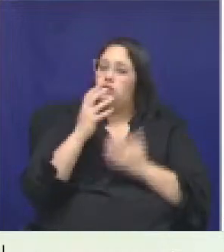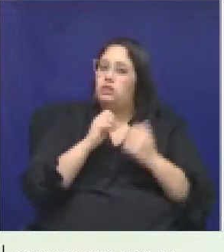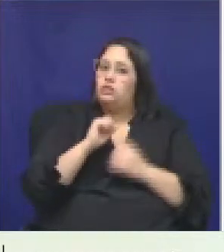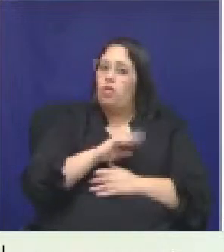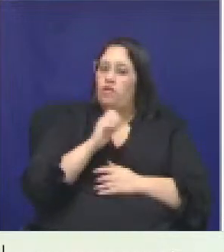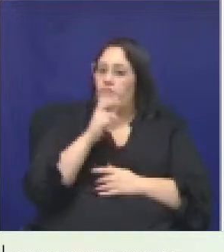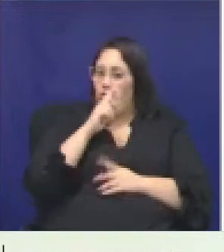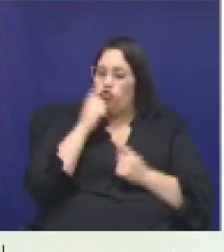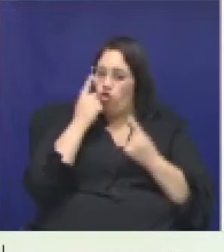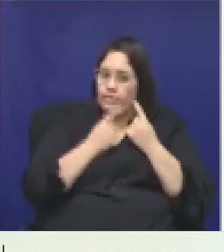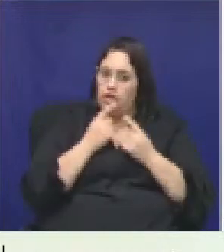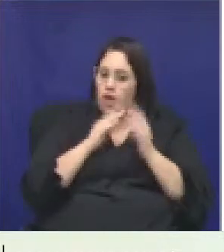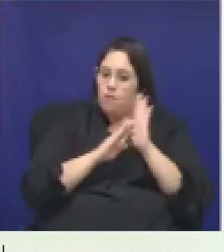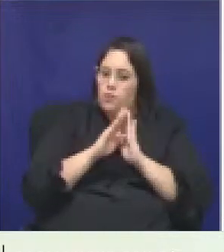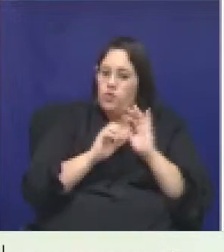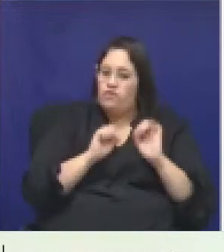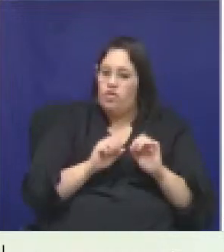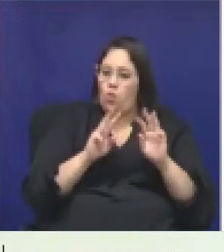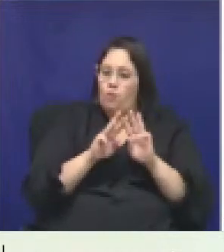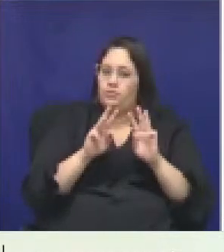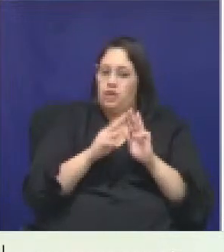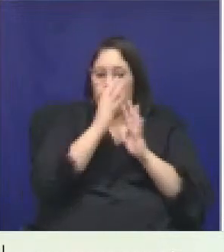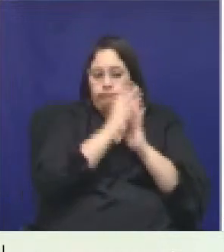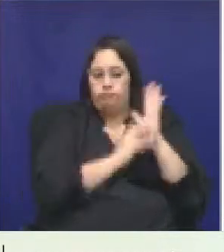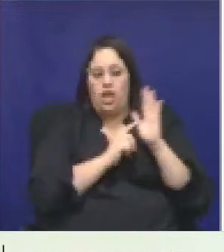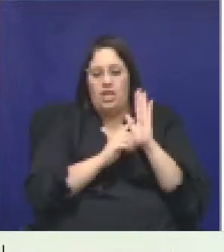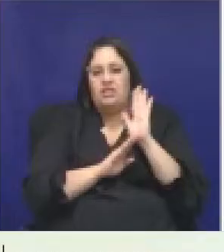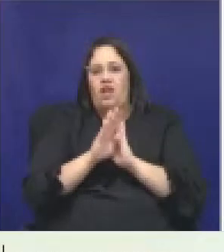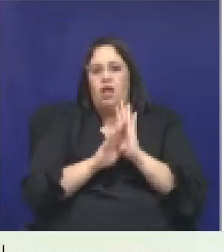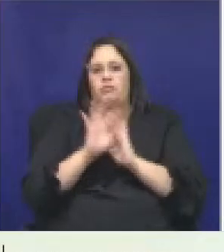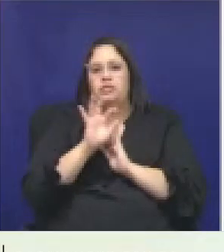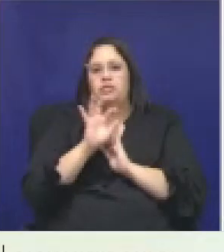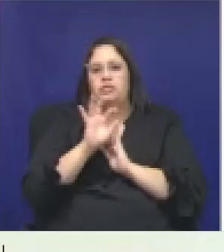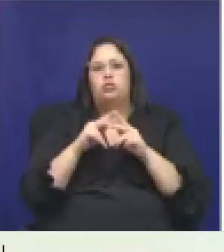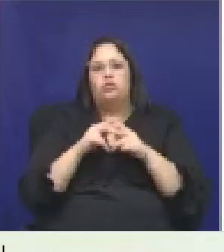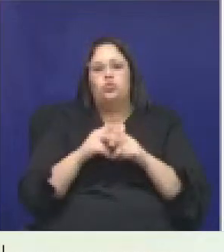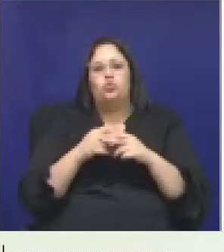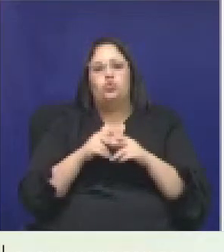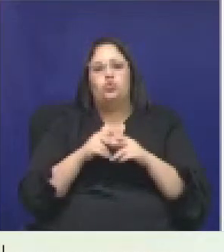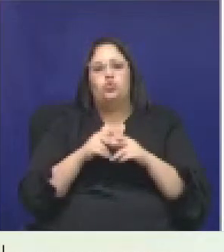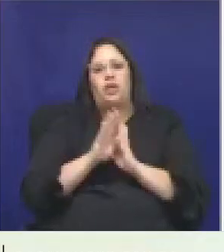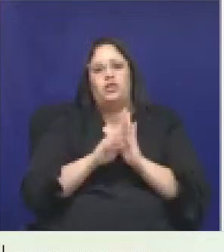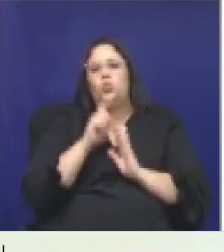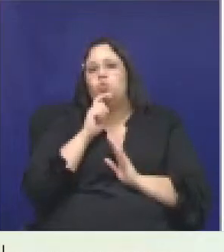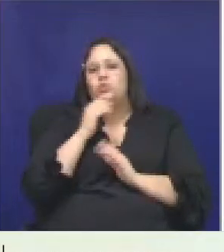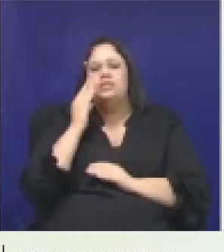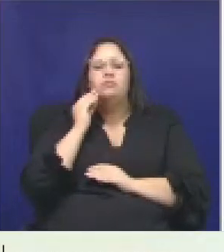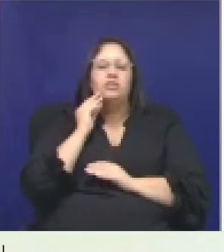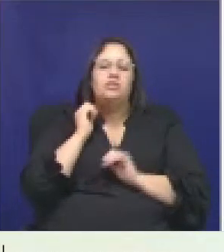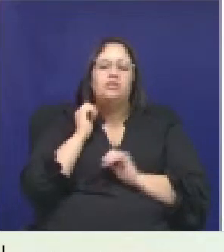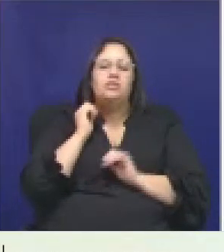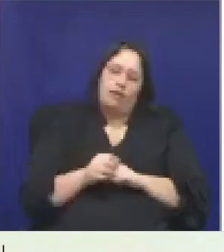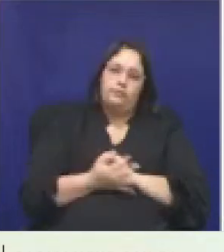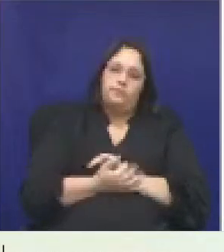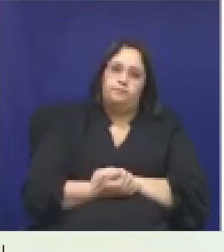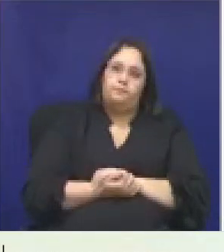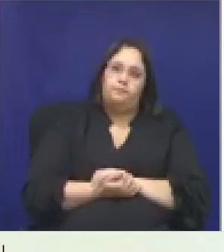consider improving its website interface and develop digital tools which creates a better user experience.